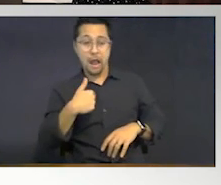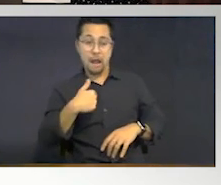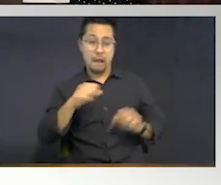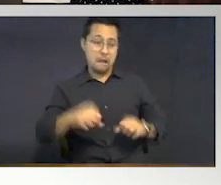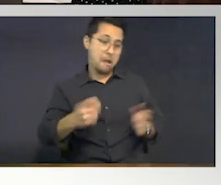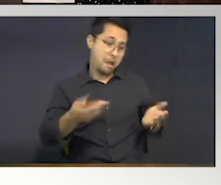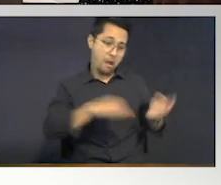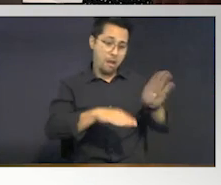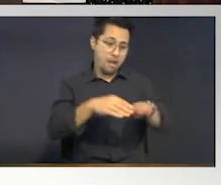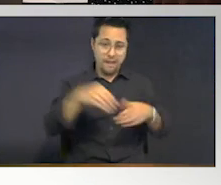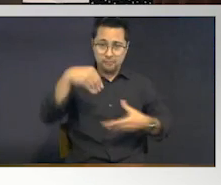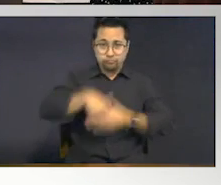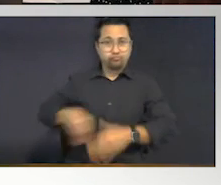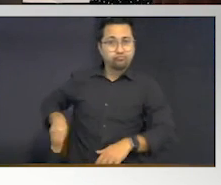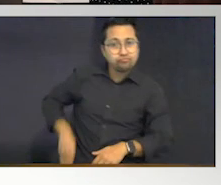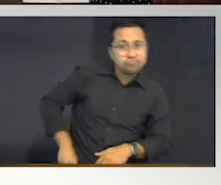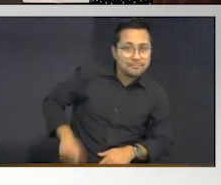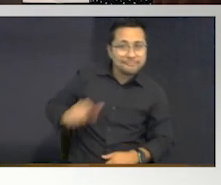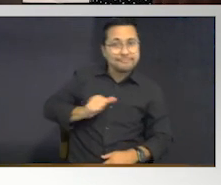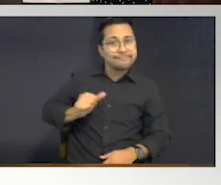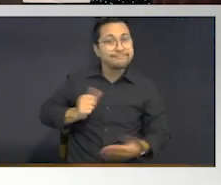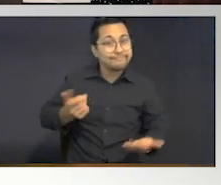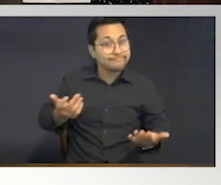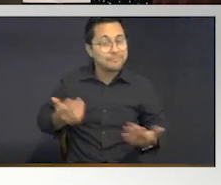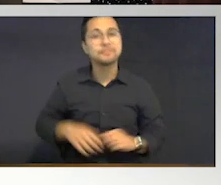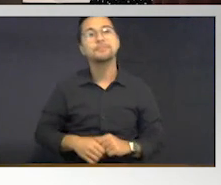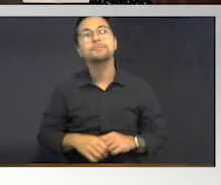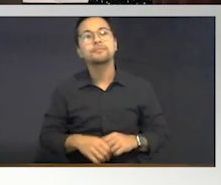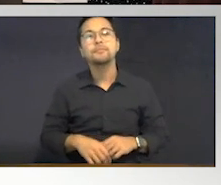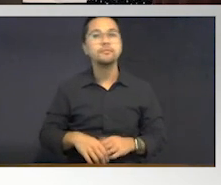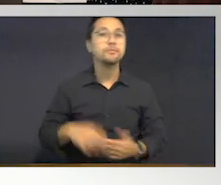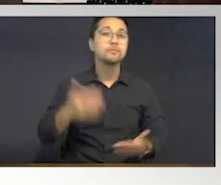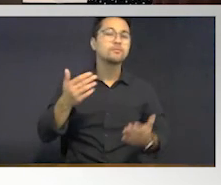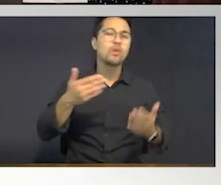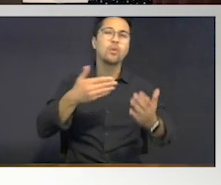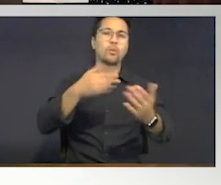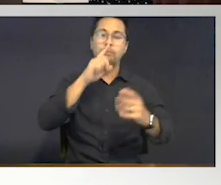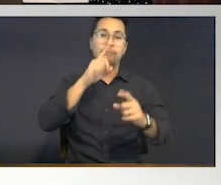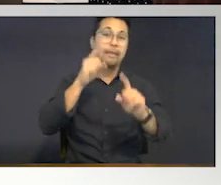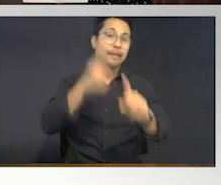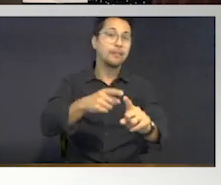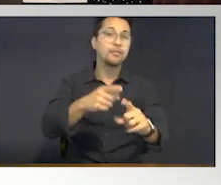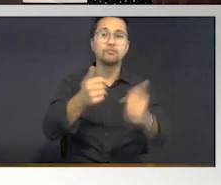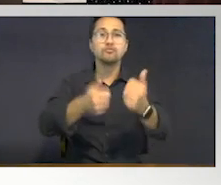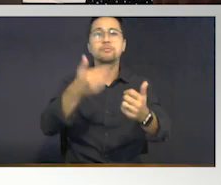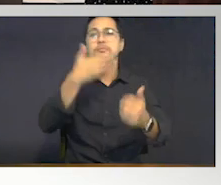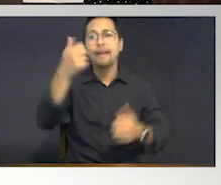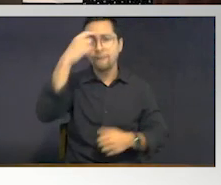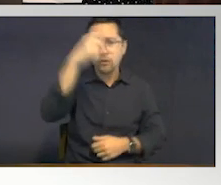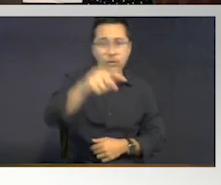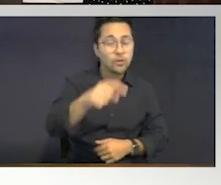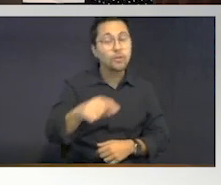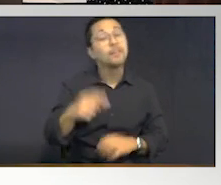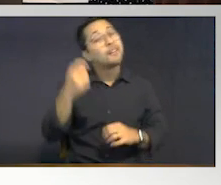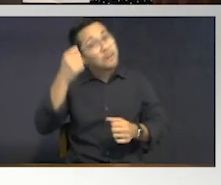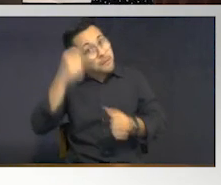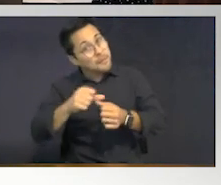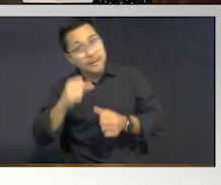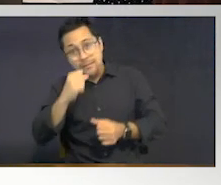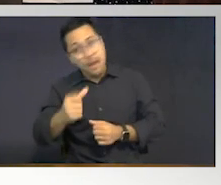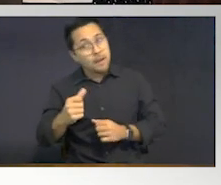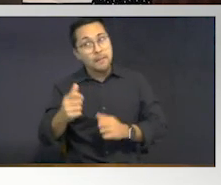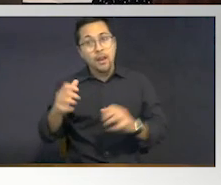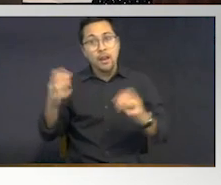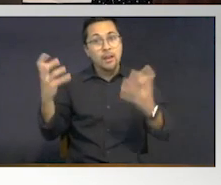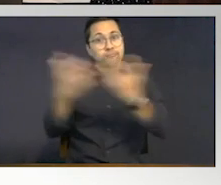my purse, right? So what works for you? And what works for you is not going to work for everybody